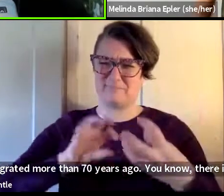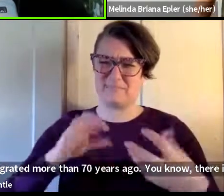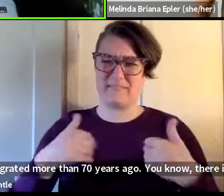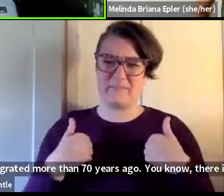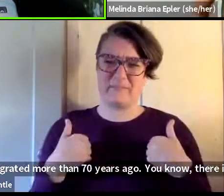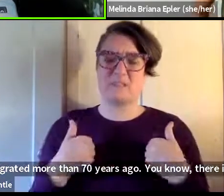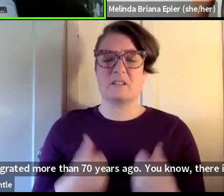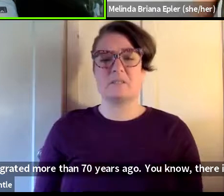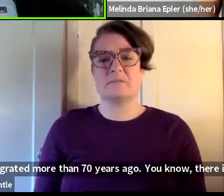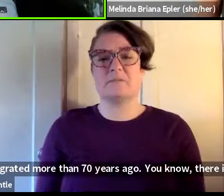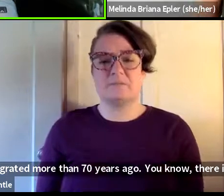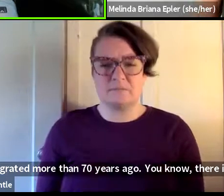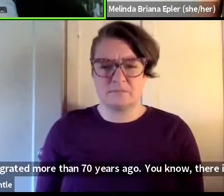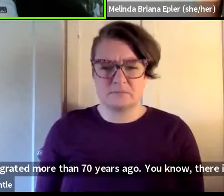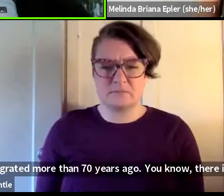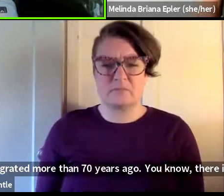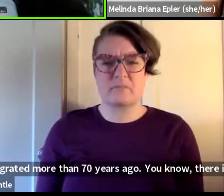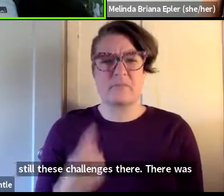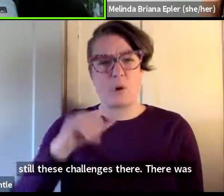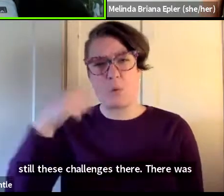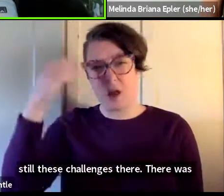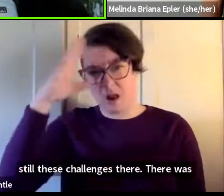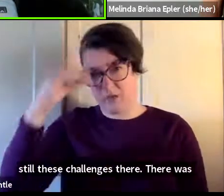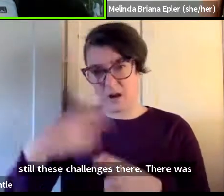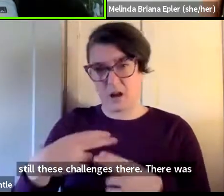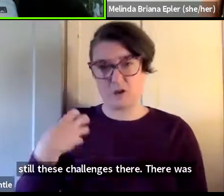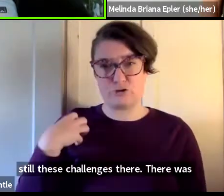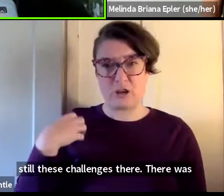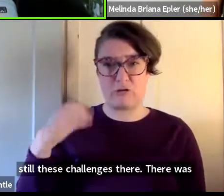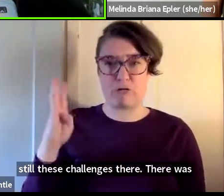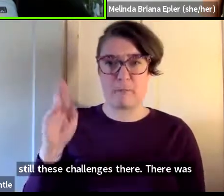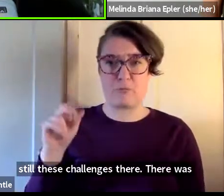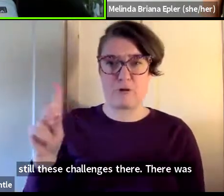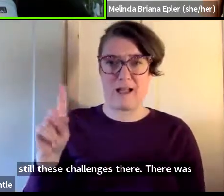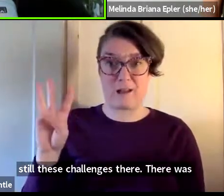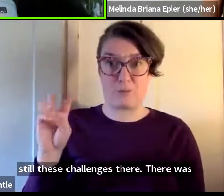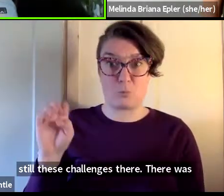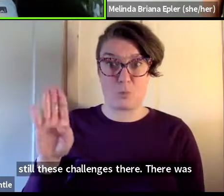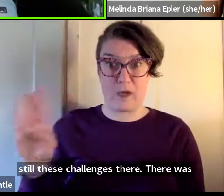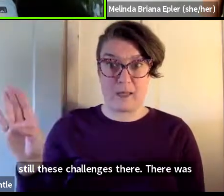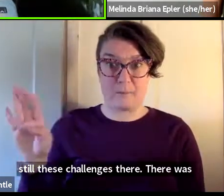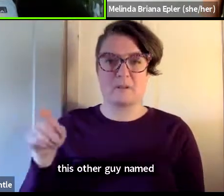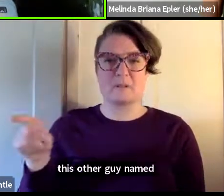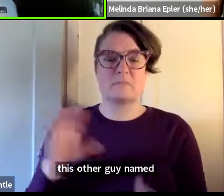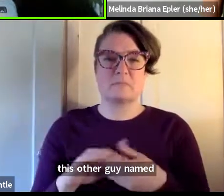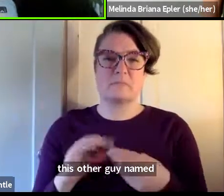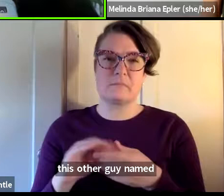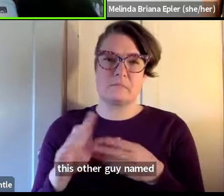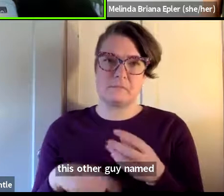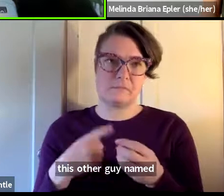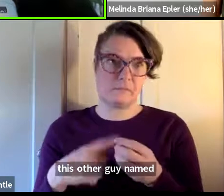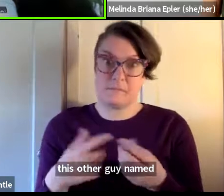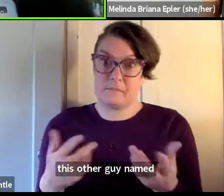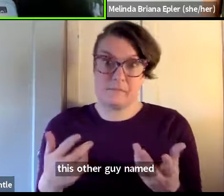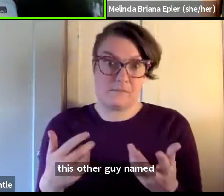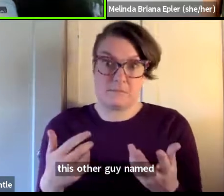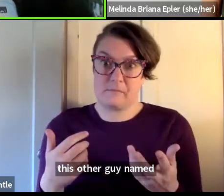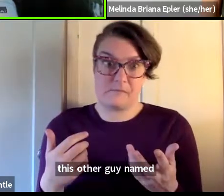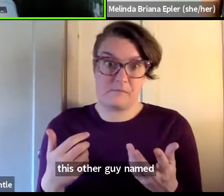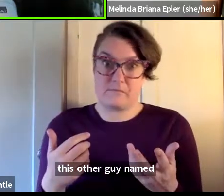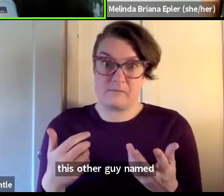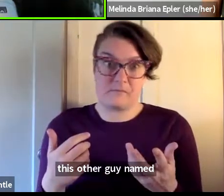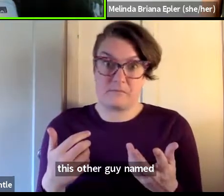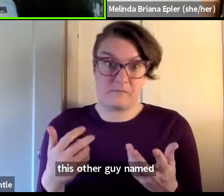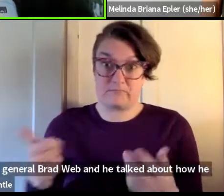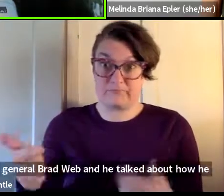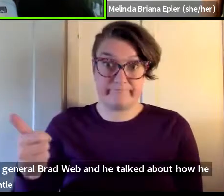There was this another guy named General Brad Webb, and he talked about how he just really didn't